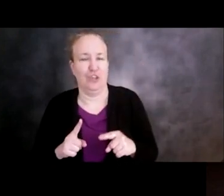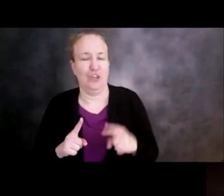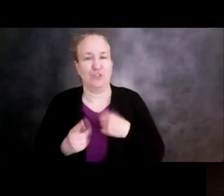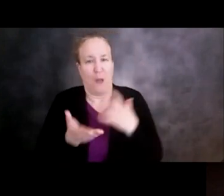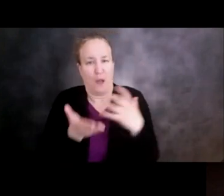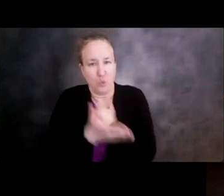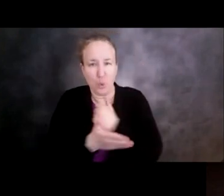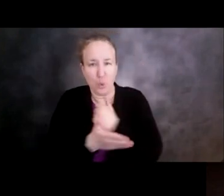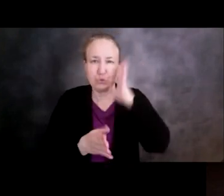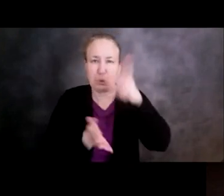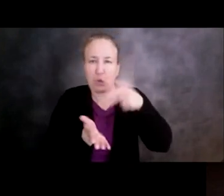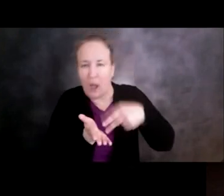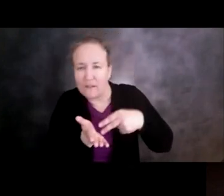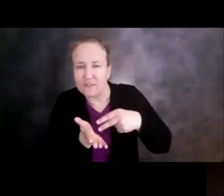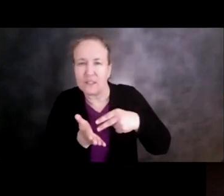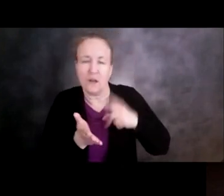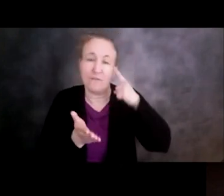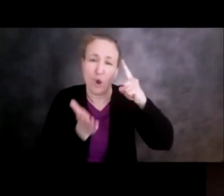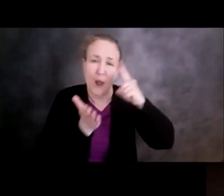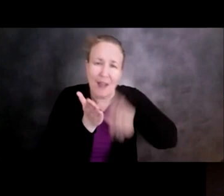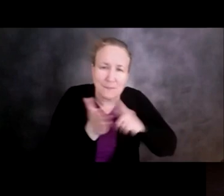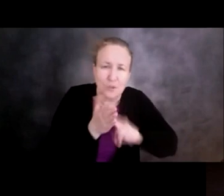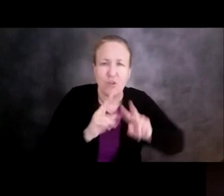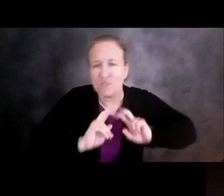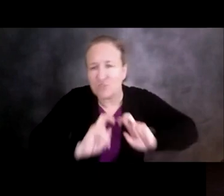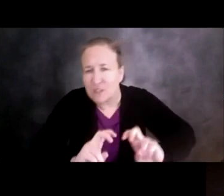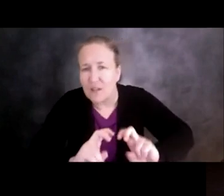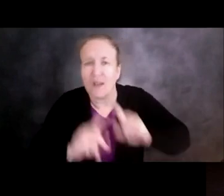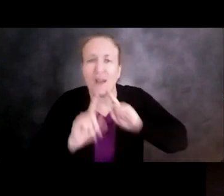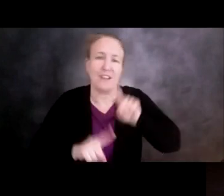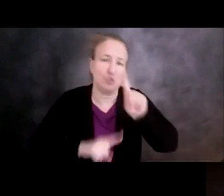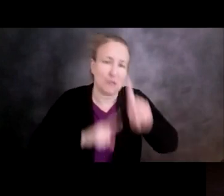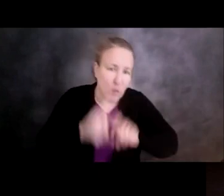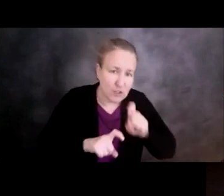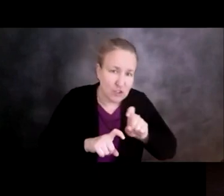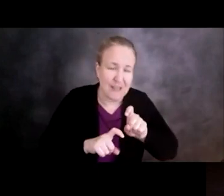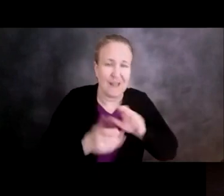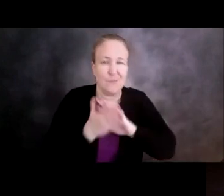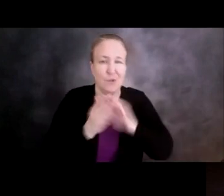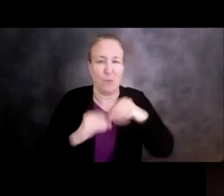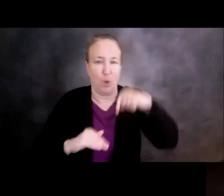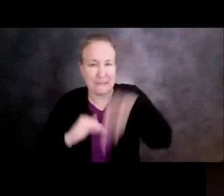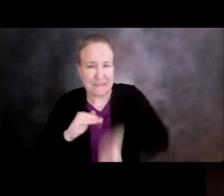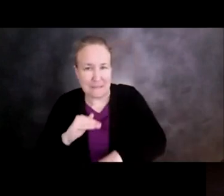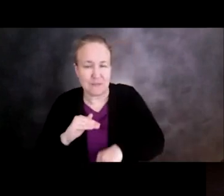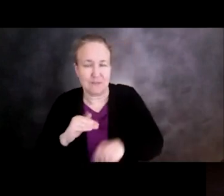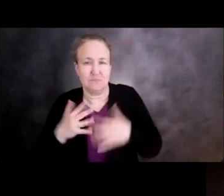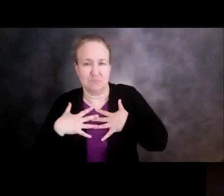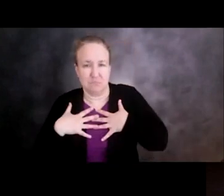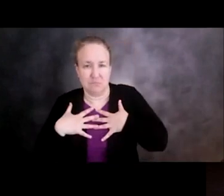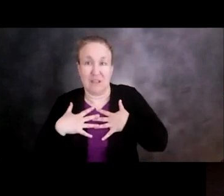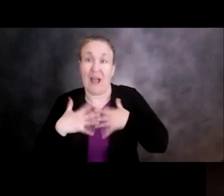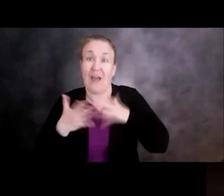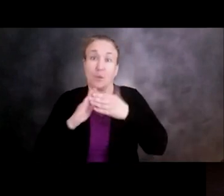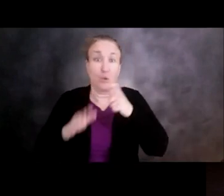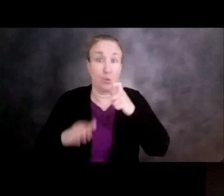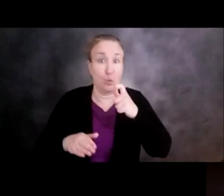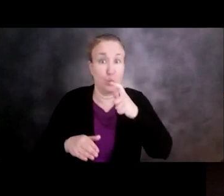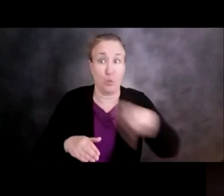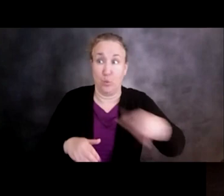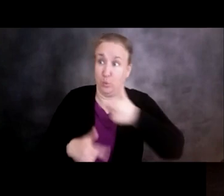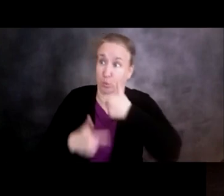to answer questions, and to further deepen myself and further deepen the community that is viewing the